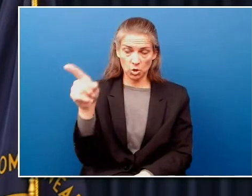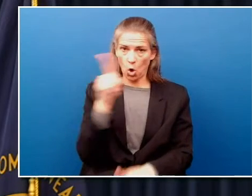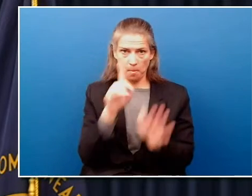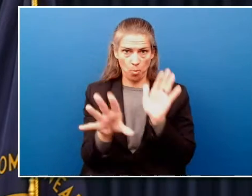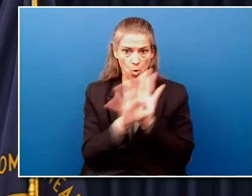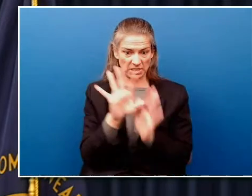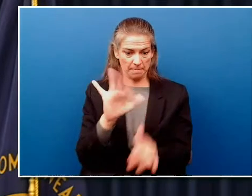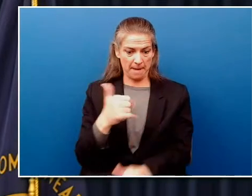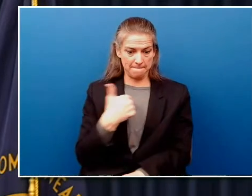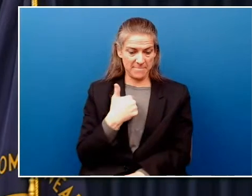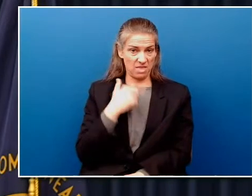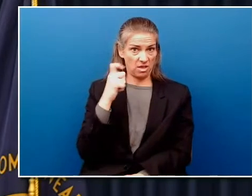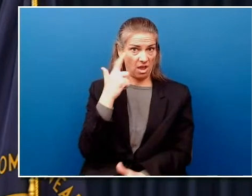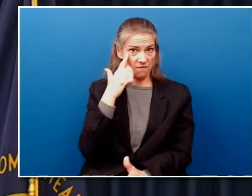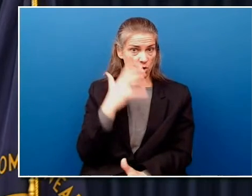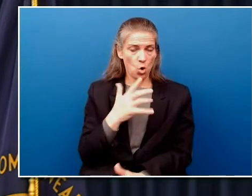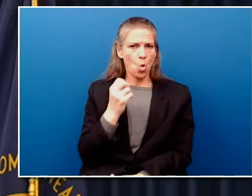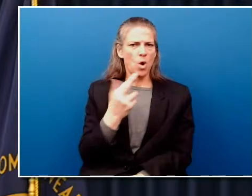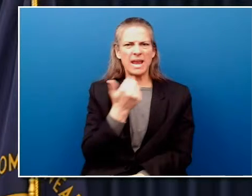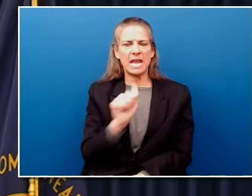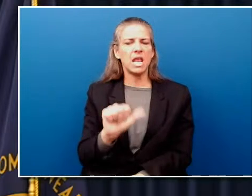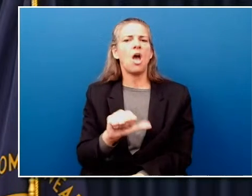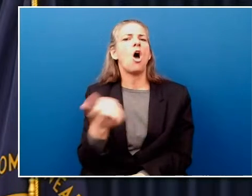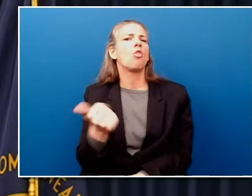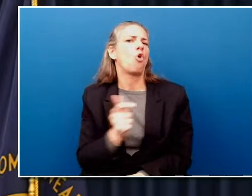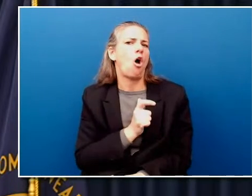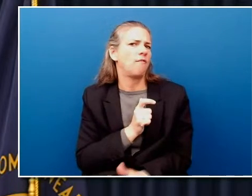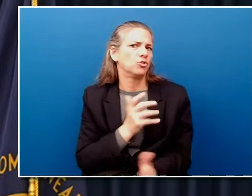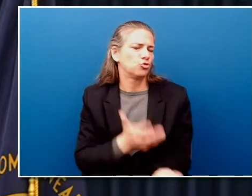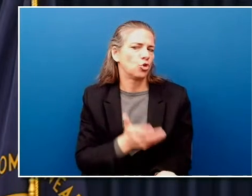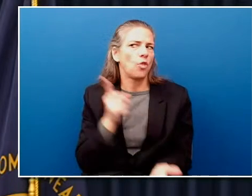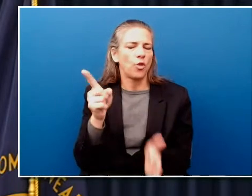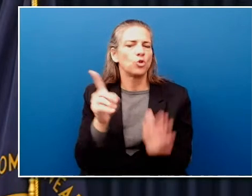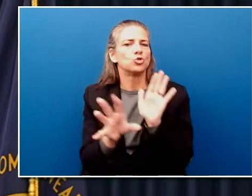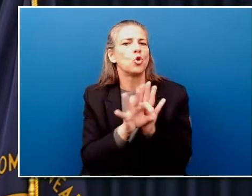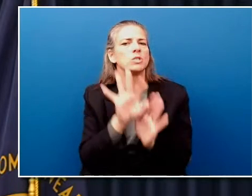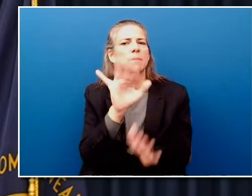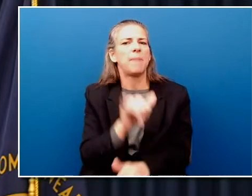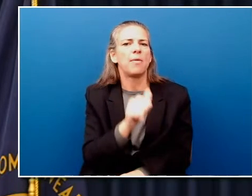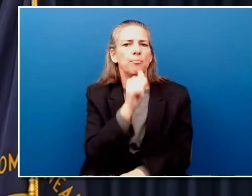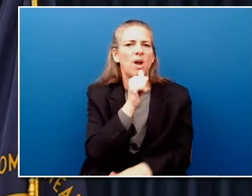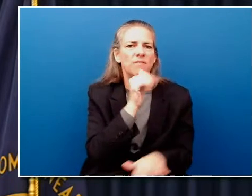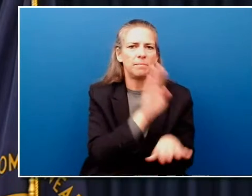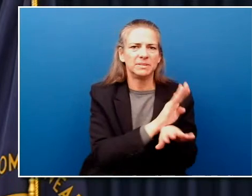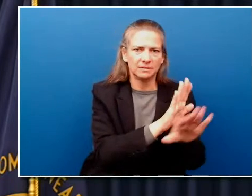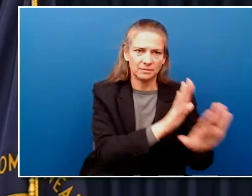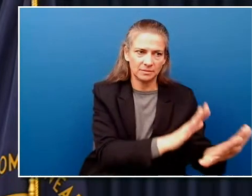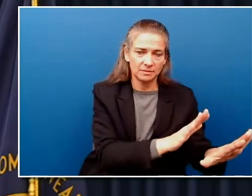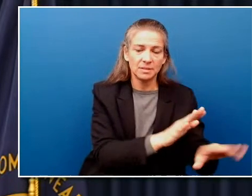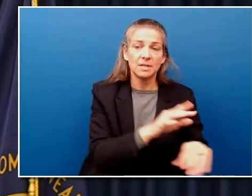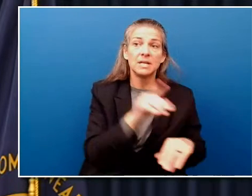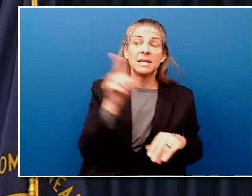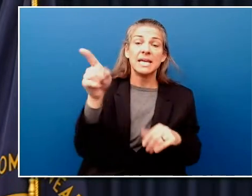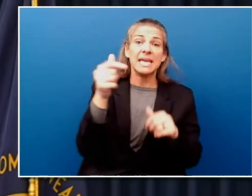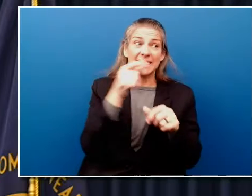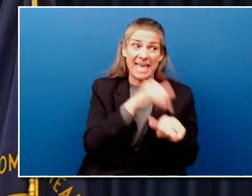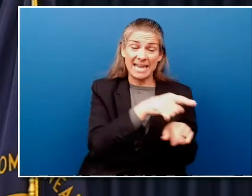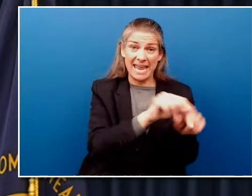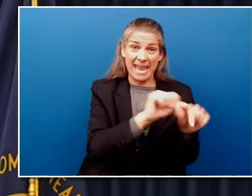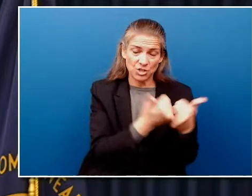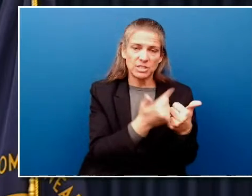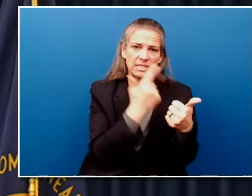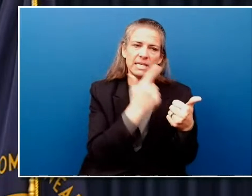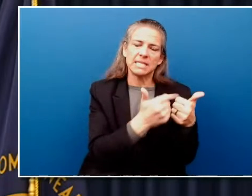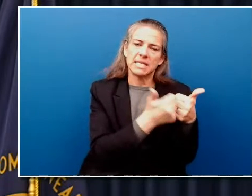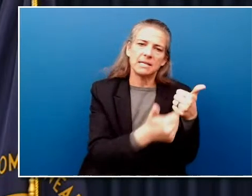any constitutional officer. They're selected by the private sector. This is supposed to be an executive branch agency. The